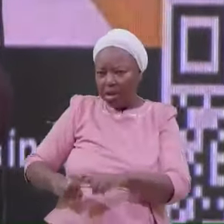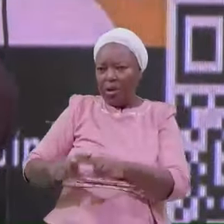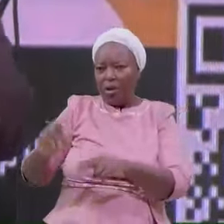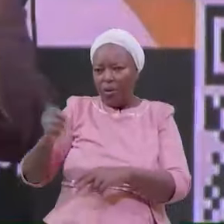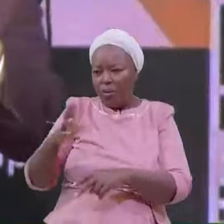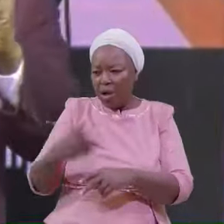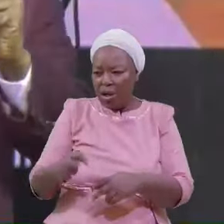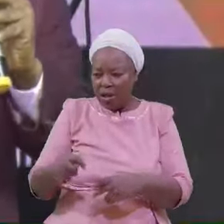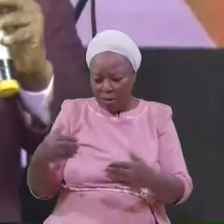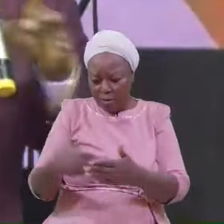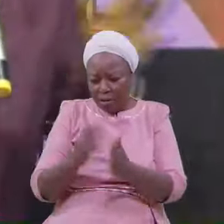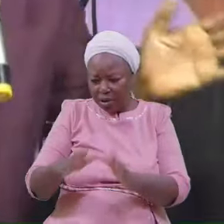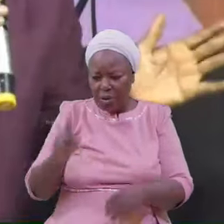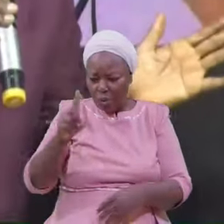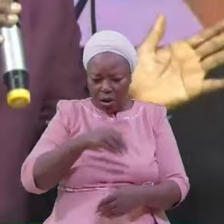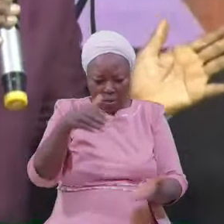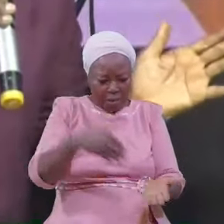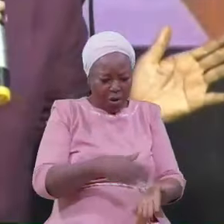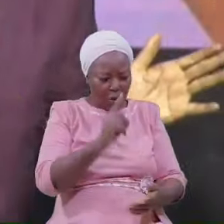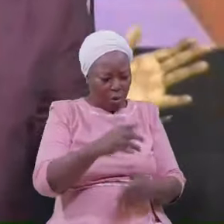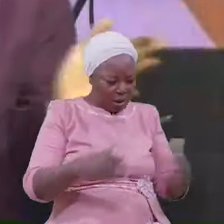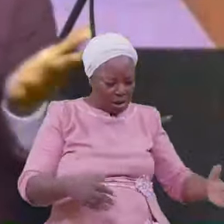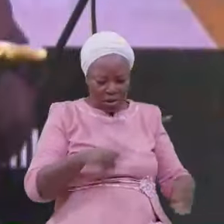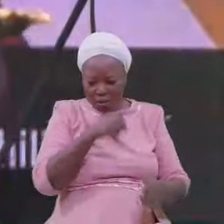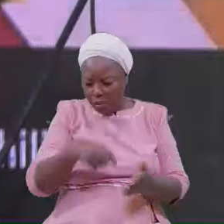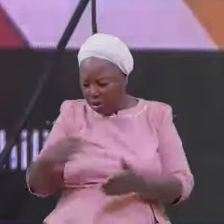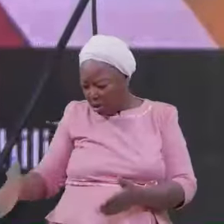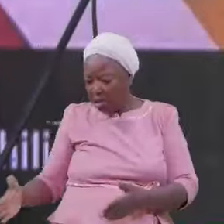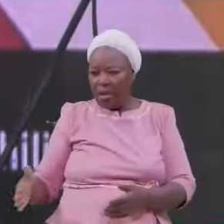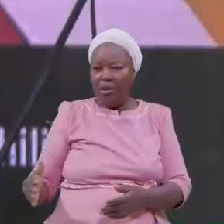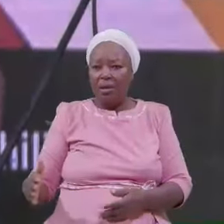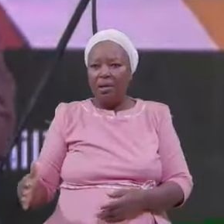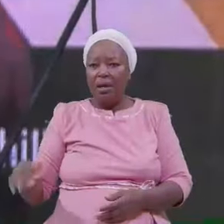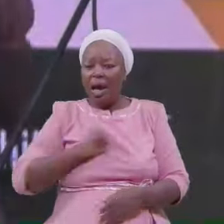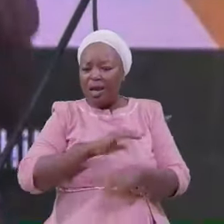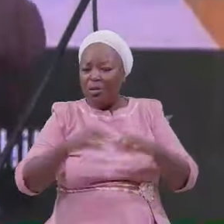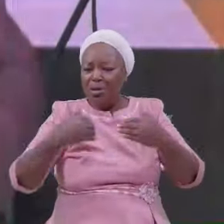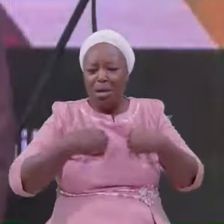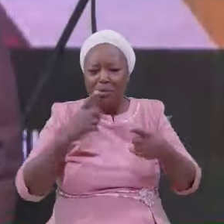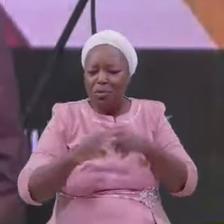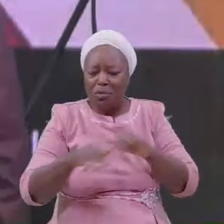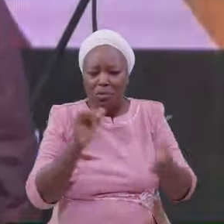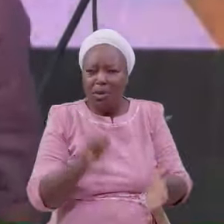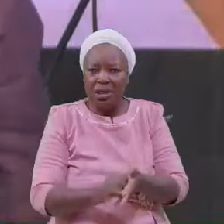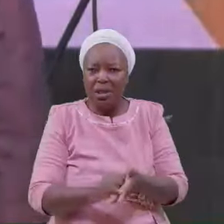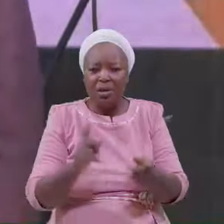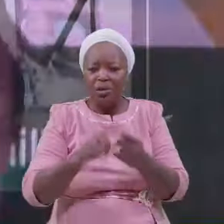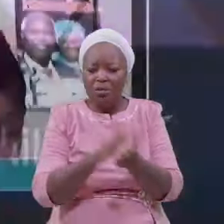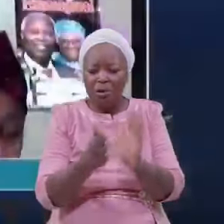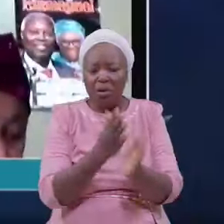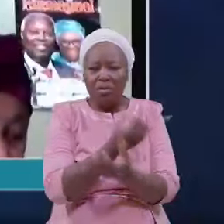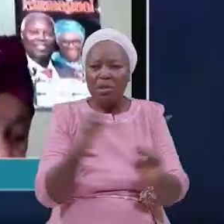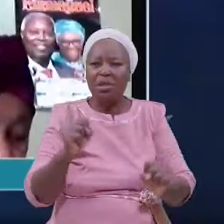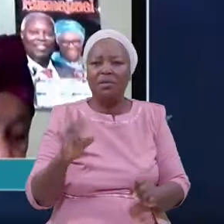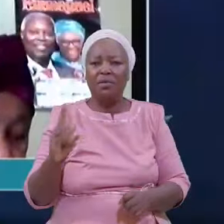in the middle, one on this side, one on that side. I don't have to do that to be saved. Hindi ko